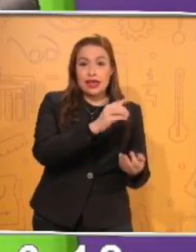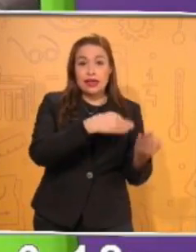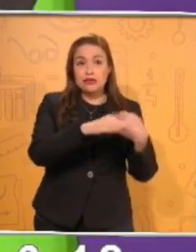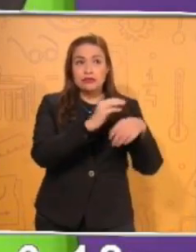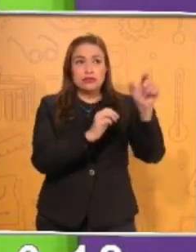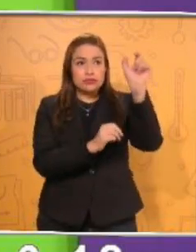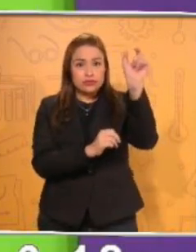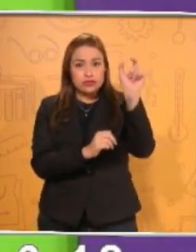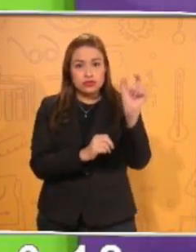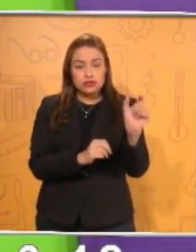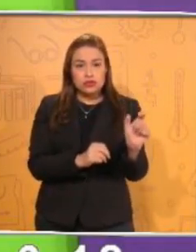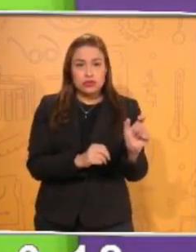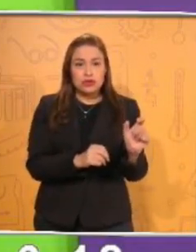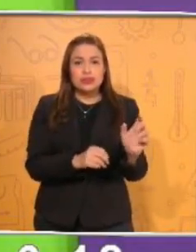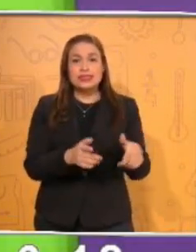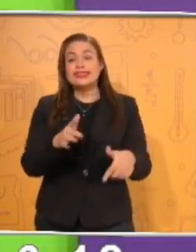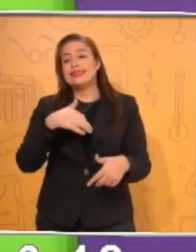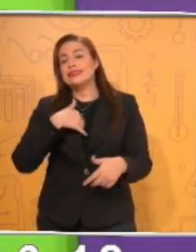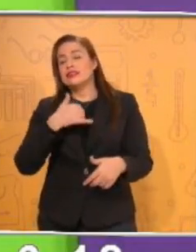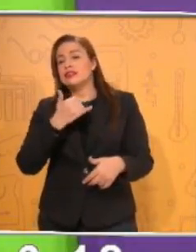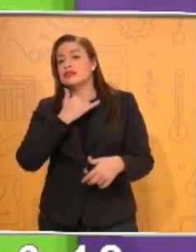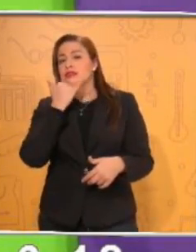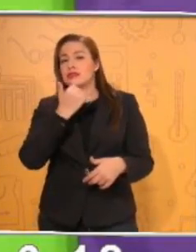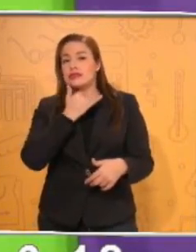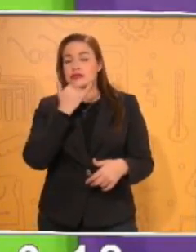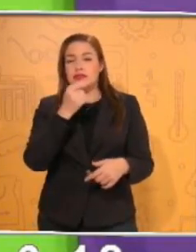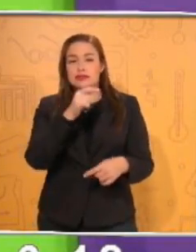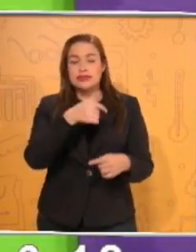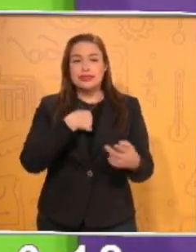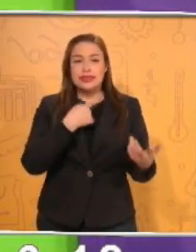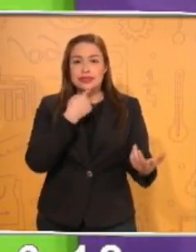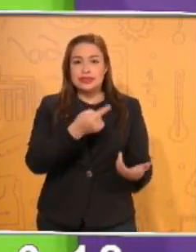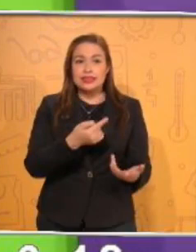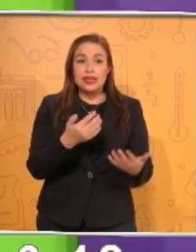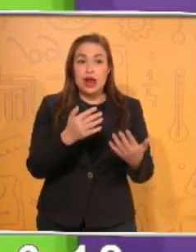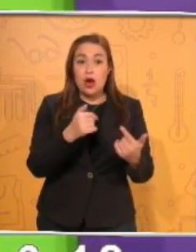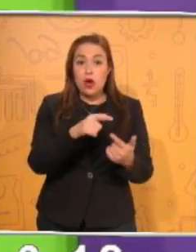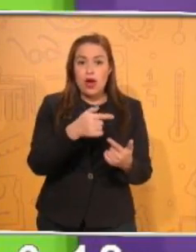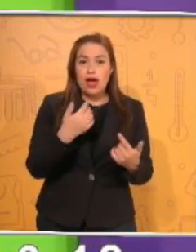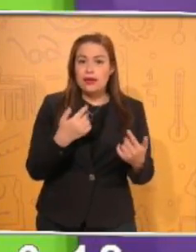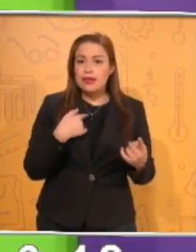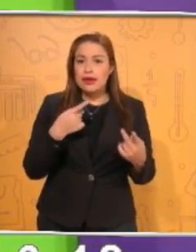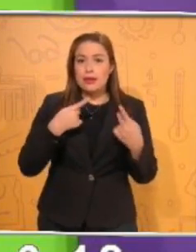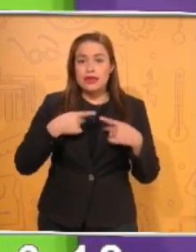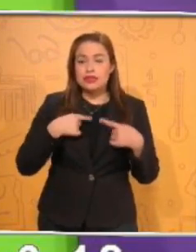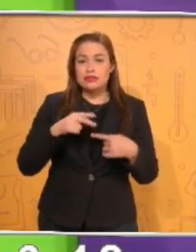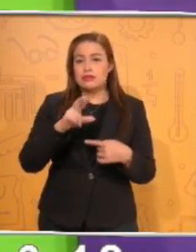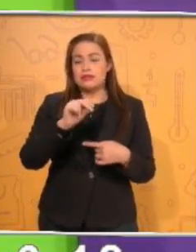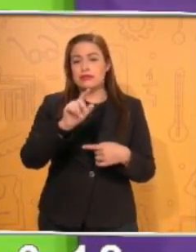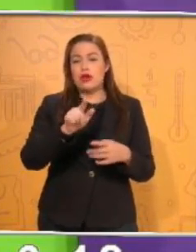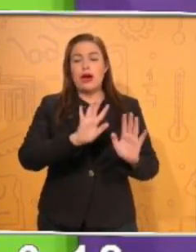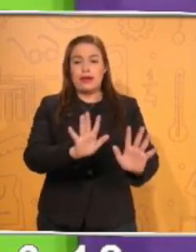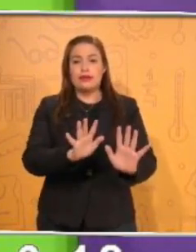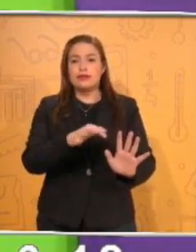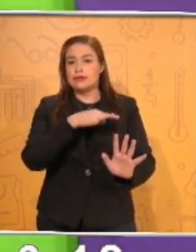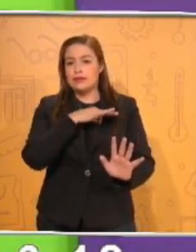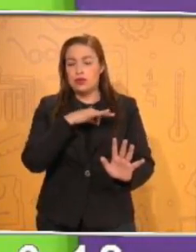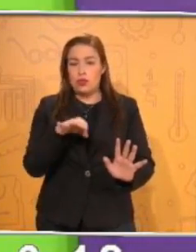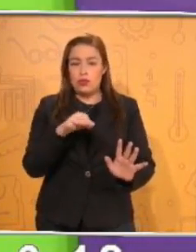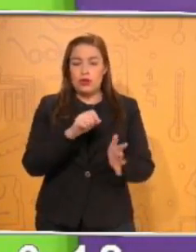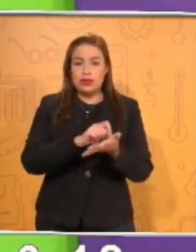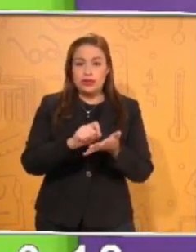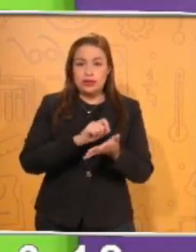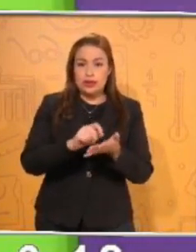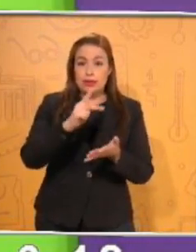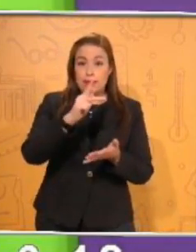persons. Hey, teacher, you have a mistake. It's not persons, it's people. No. You can say in plural, you can say